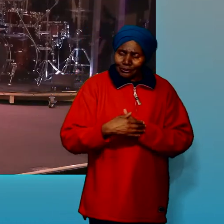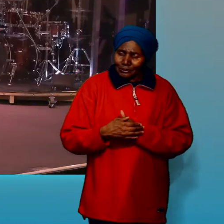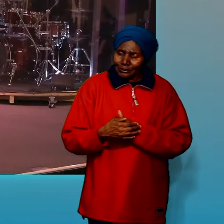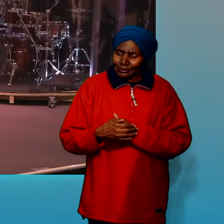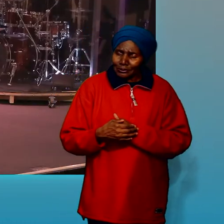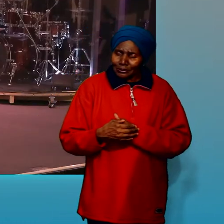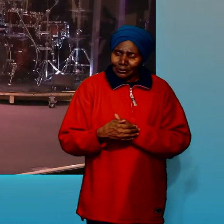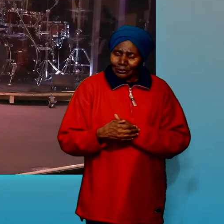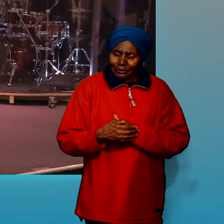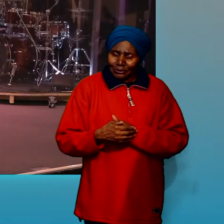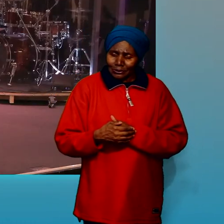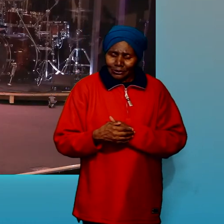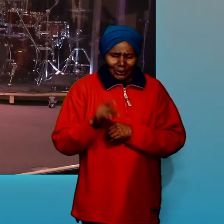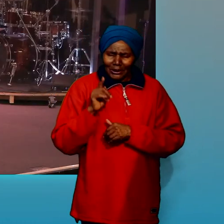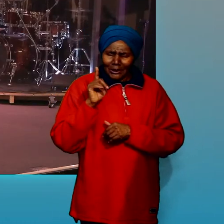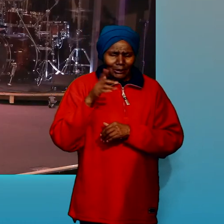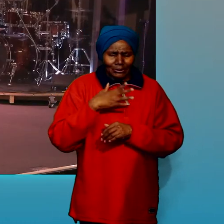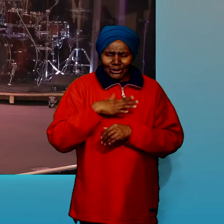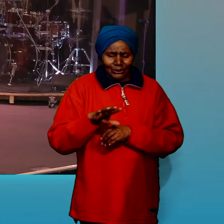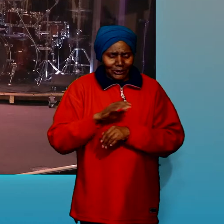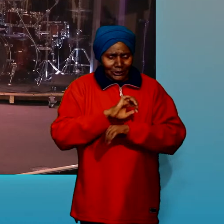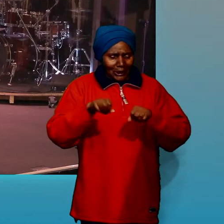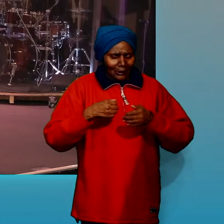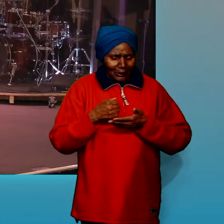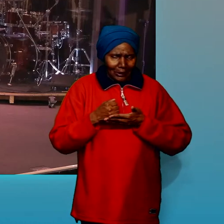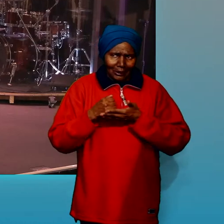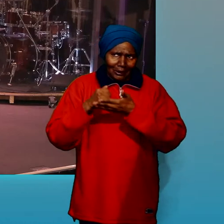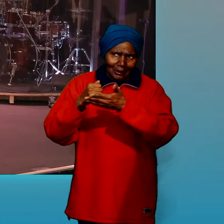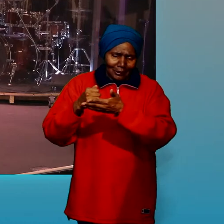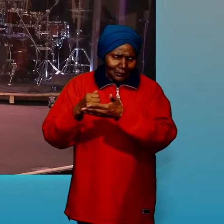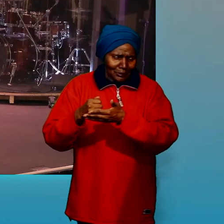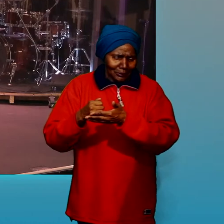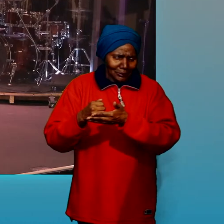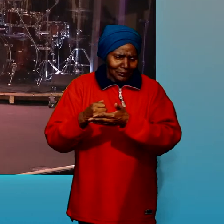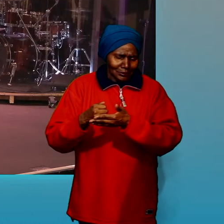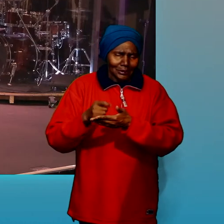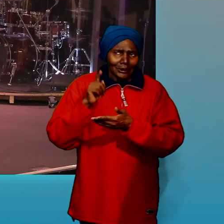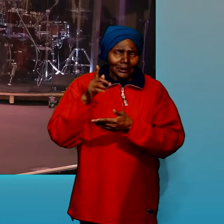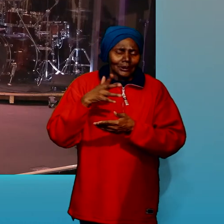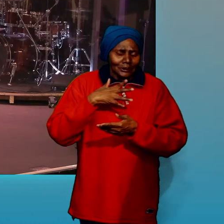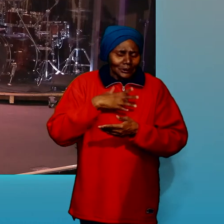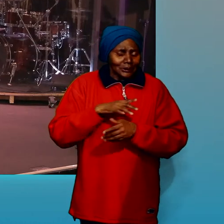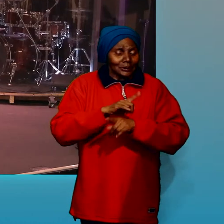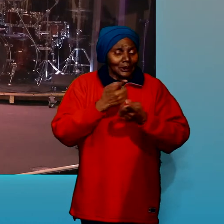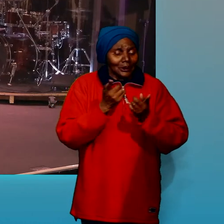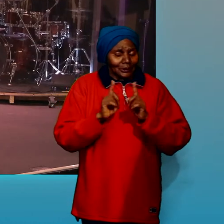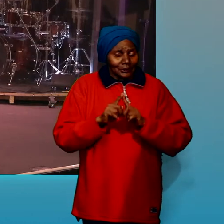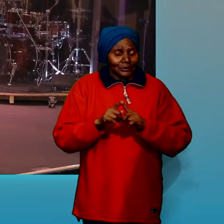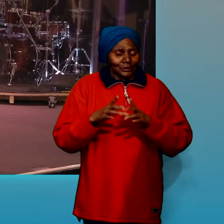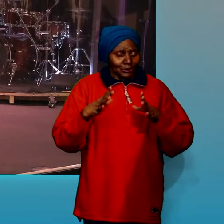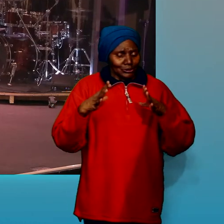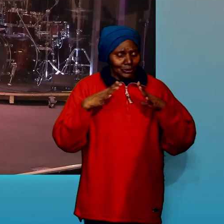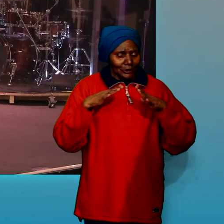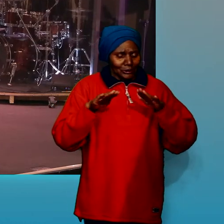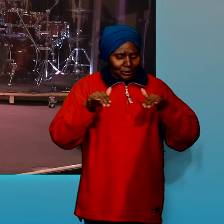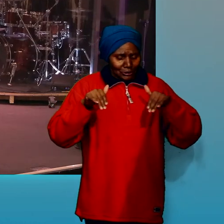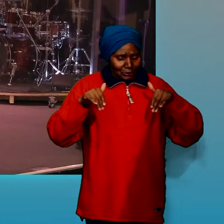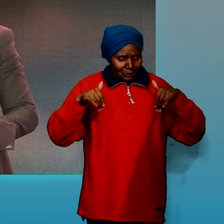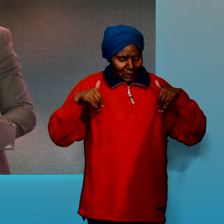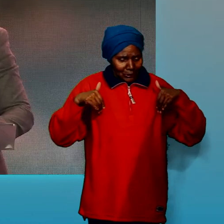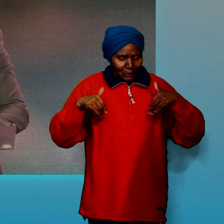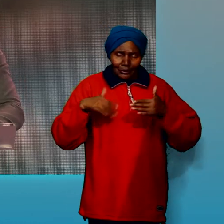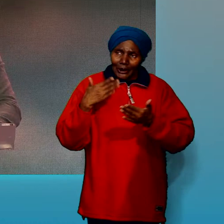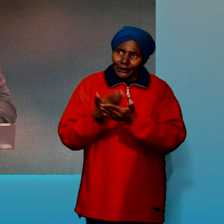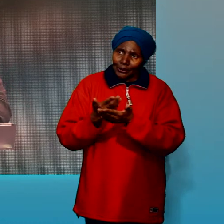need our effort. He doesn't need our input. He needs our willingness and he needs our